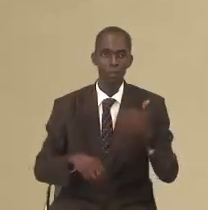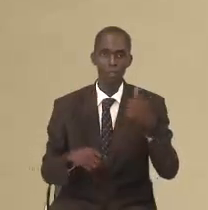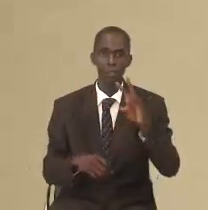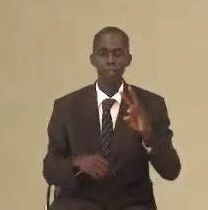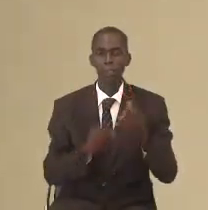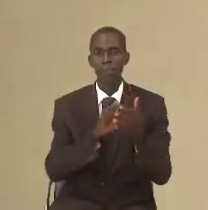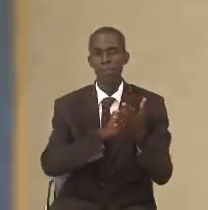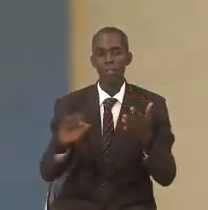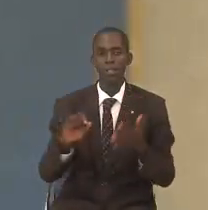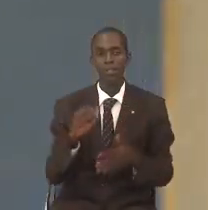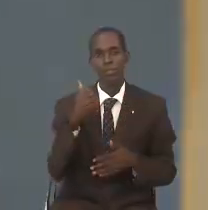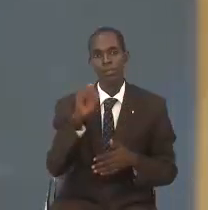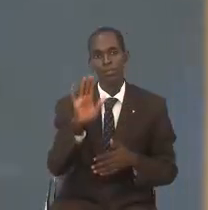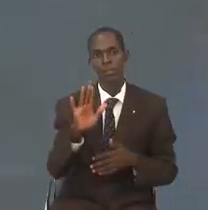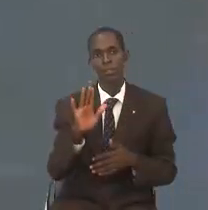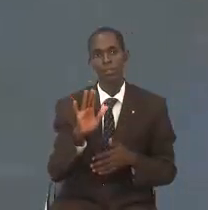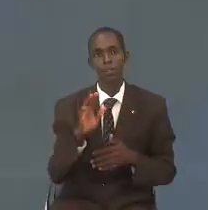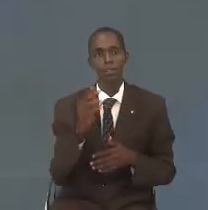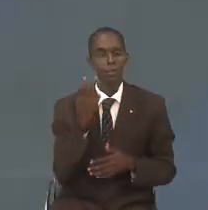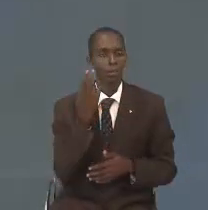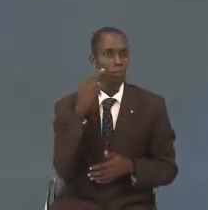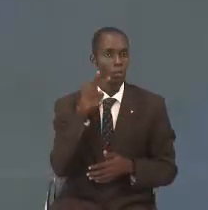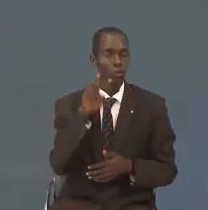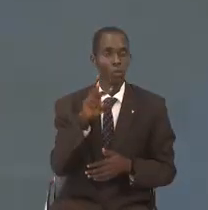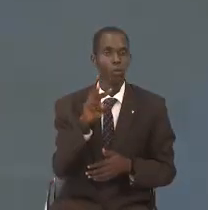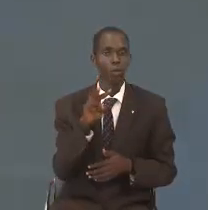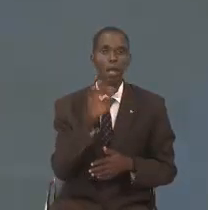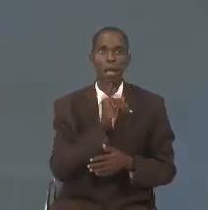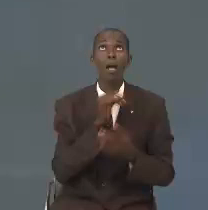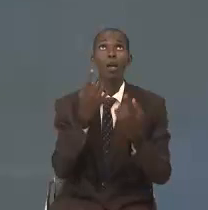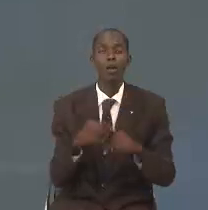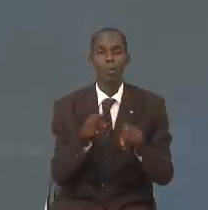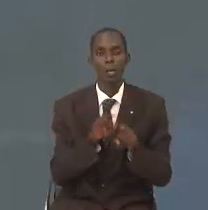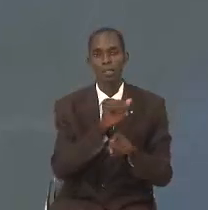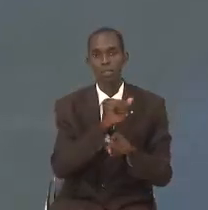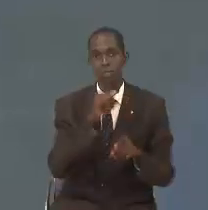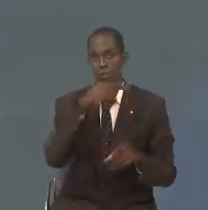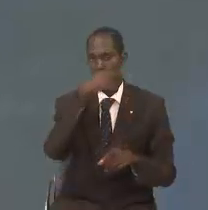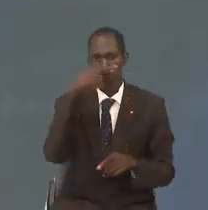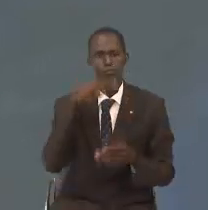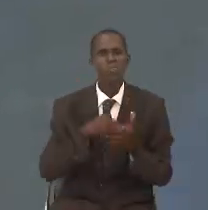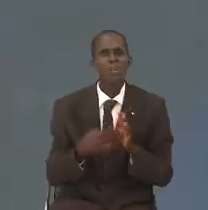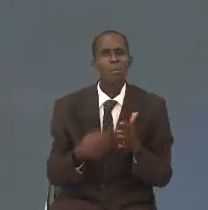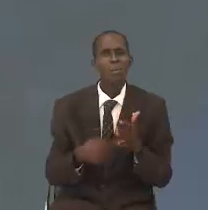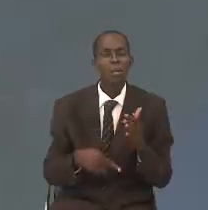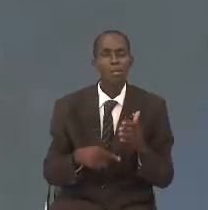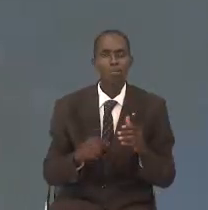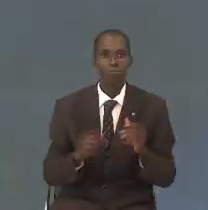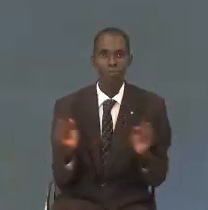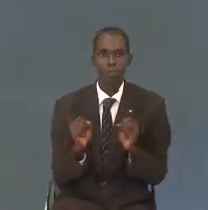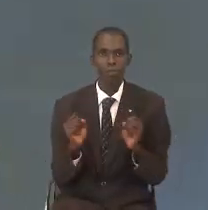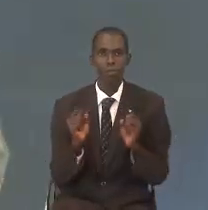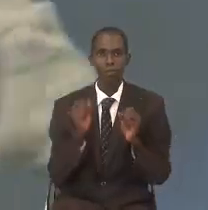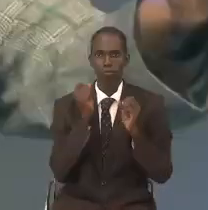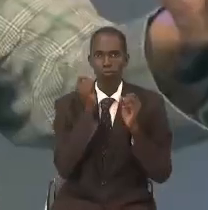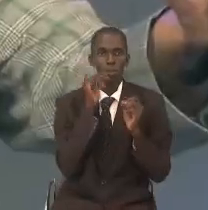15. Behold, I come as a thief. That means suddenly. That means without